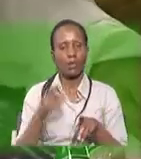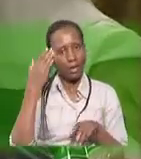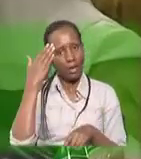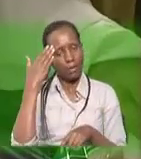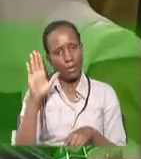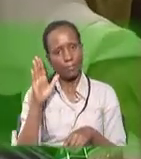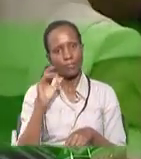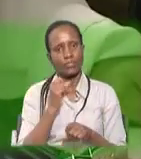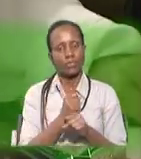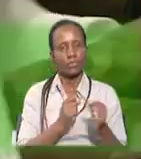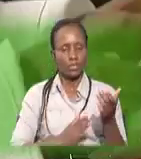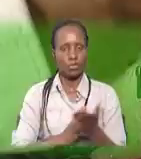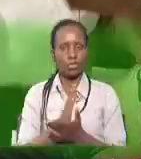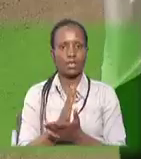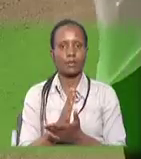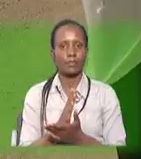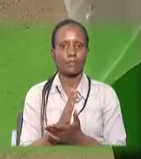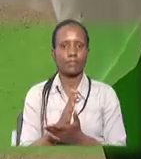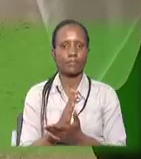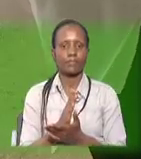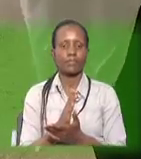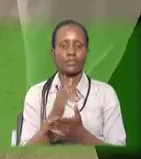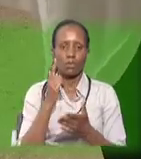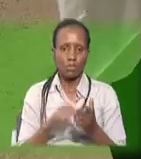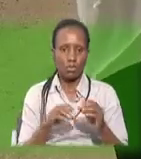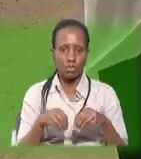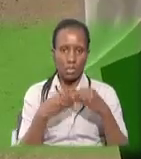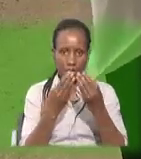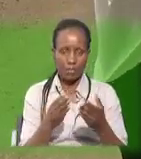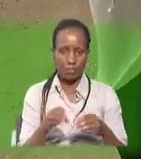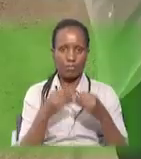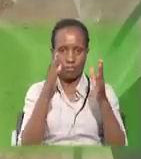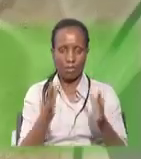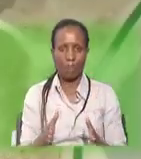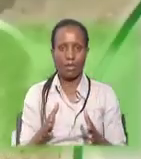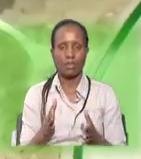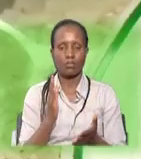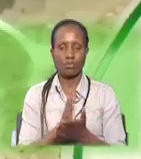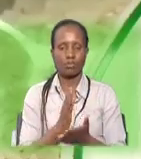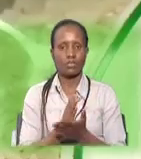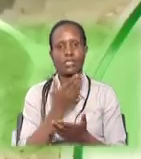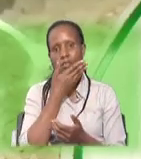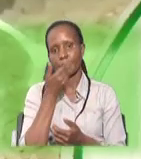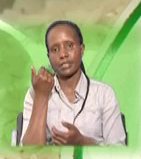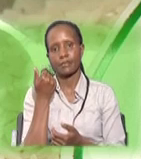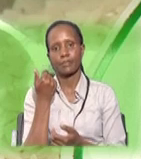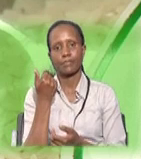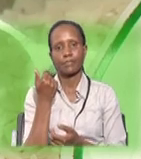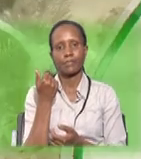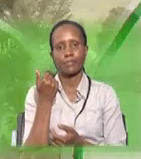local people, to make sure that whatever we've given the farmer is the